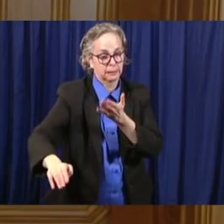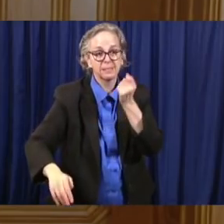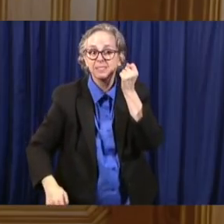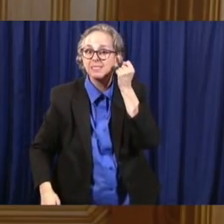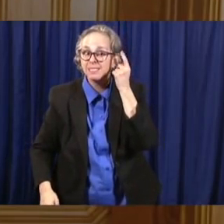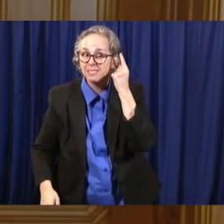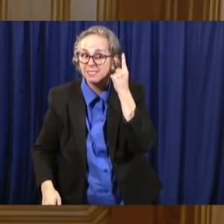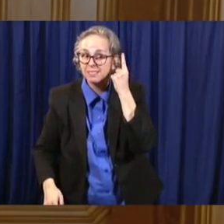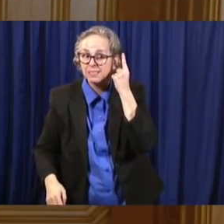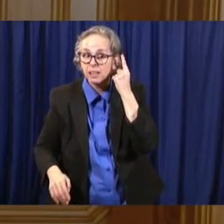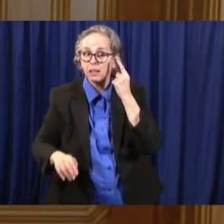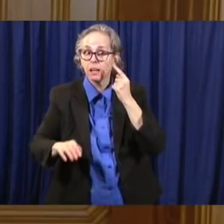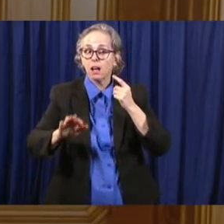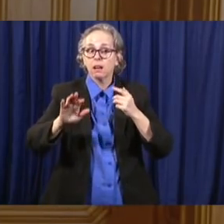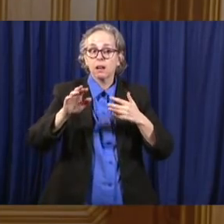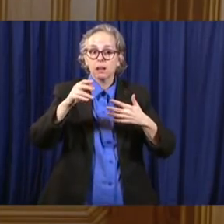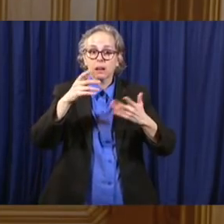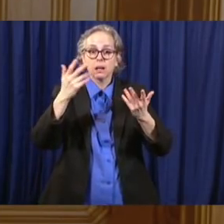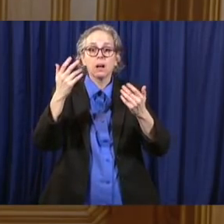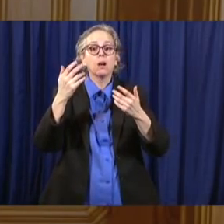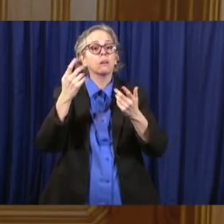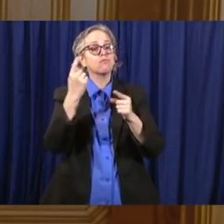July 13th, 2020.